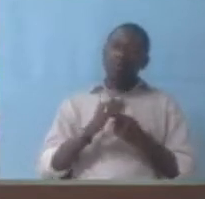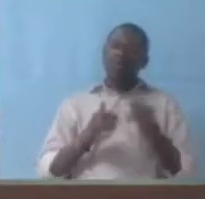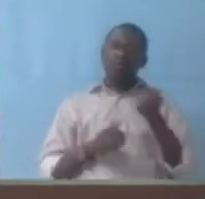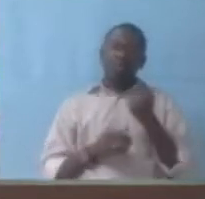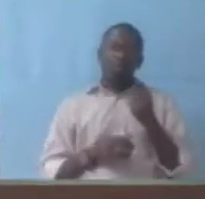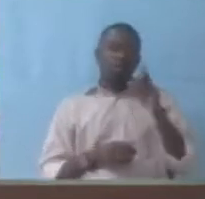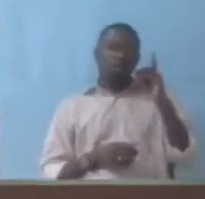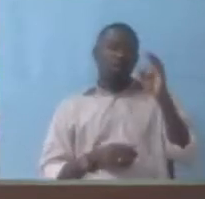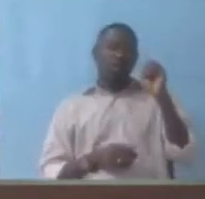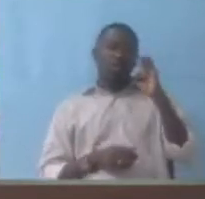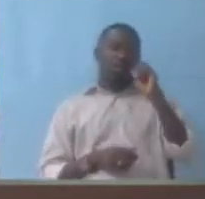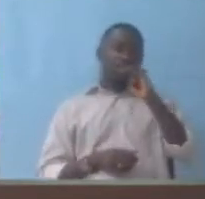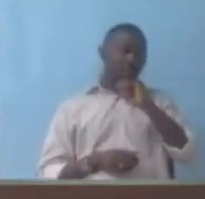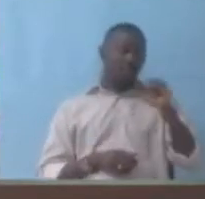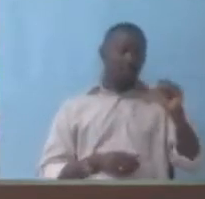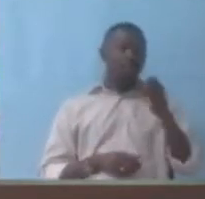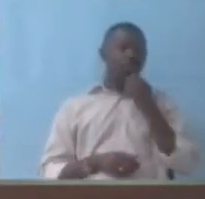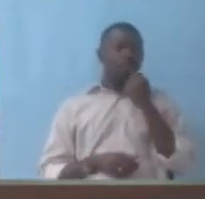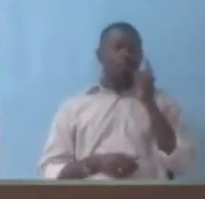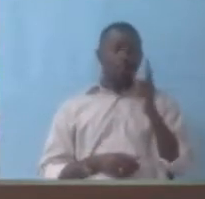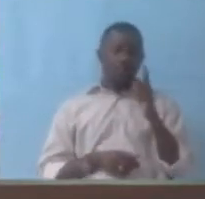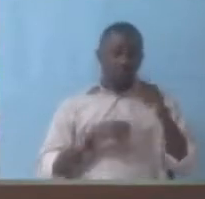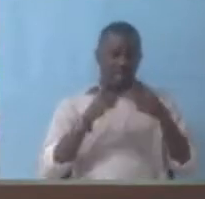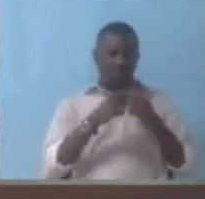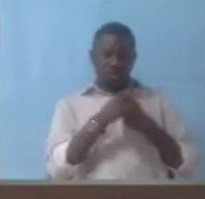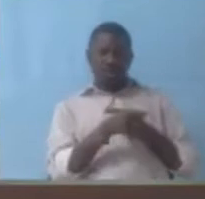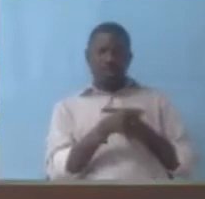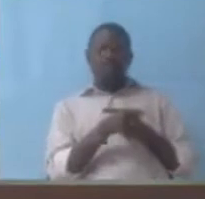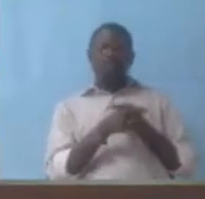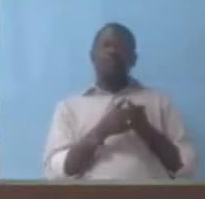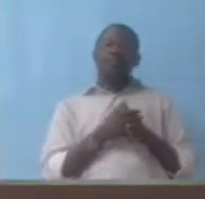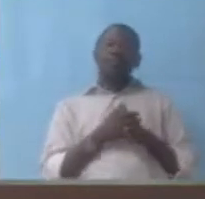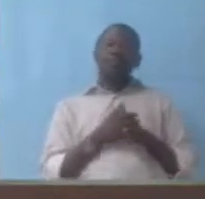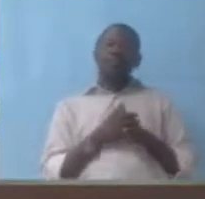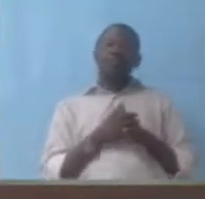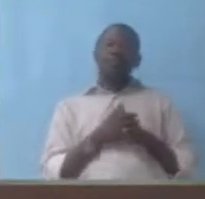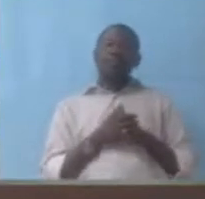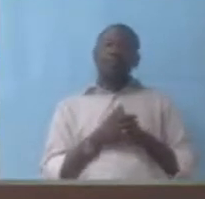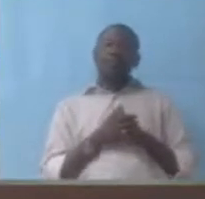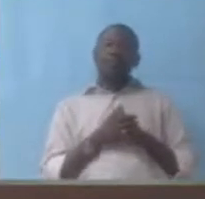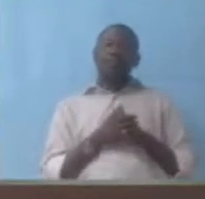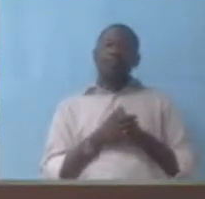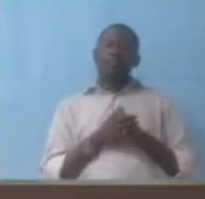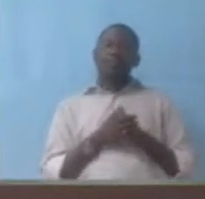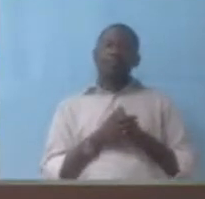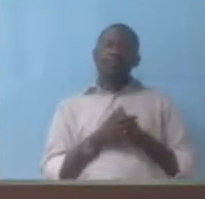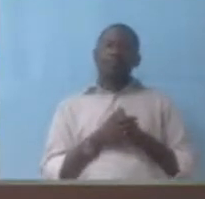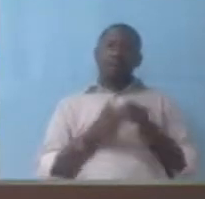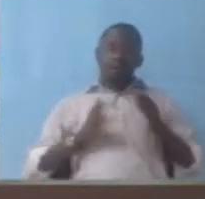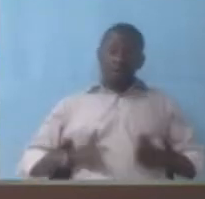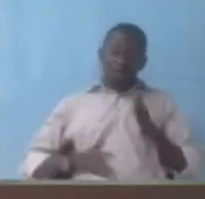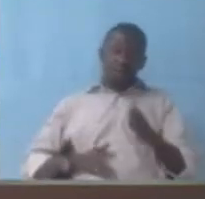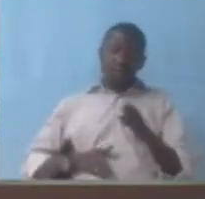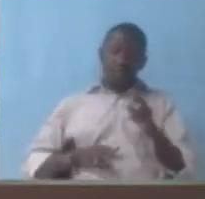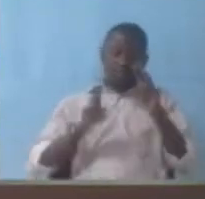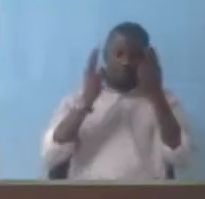was concerned. Alunka kula kuma ya jube decree number one from Fanana Karola. Fundamental human rights chapter in